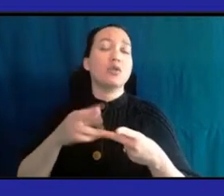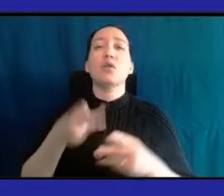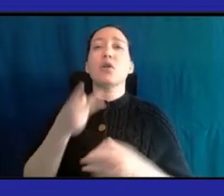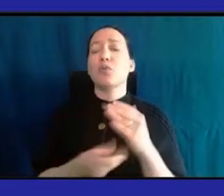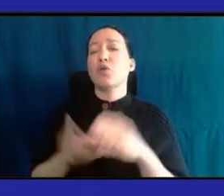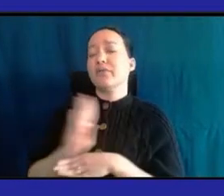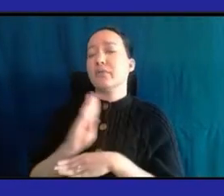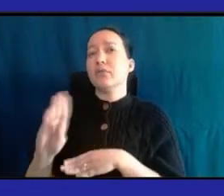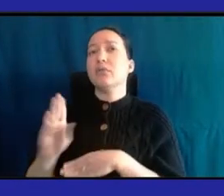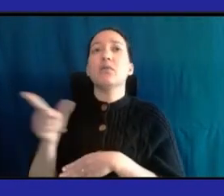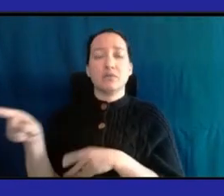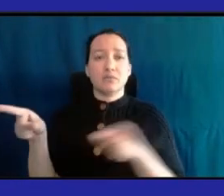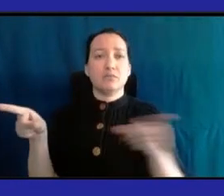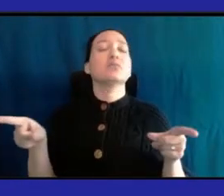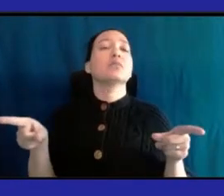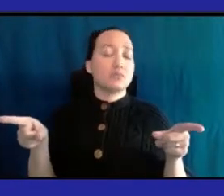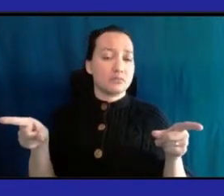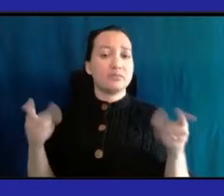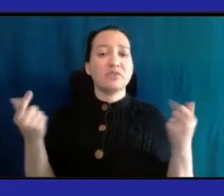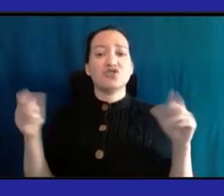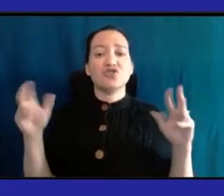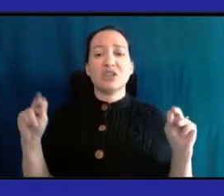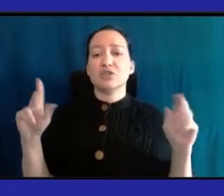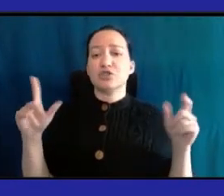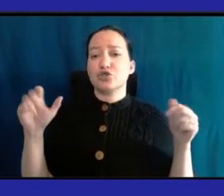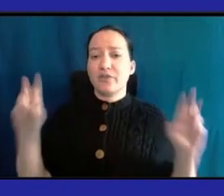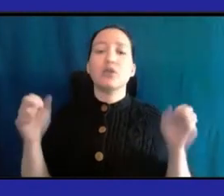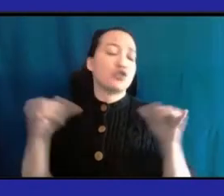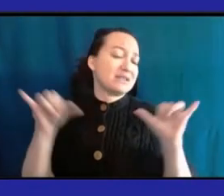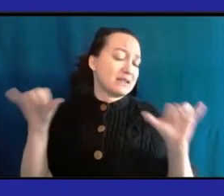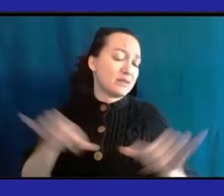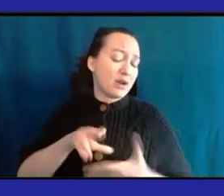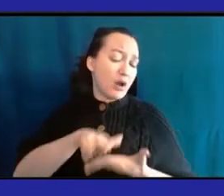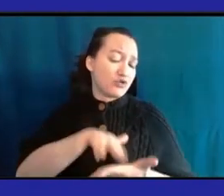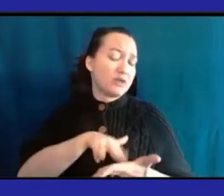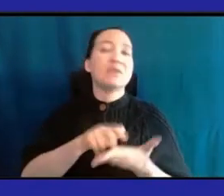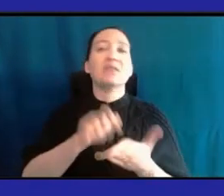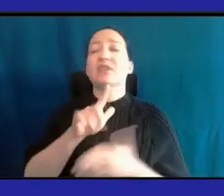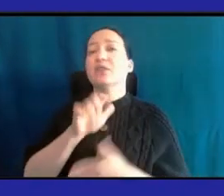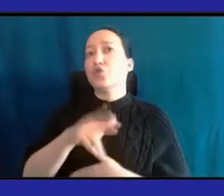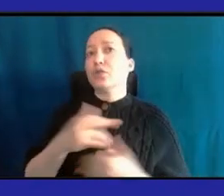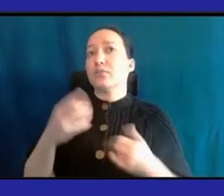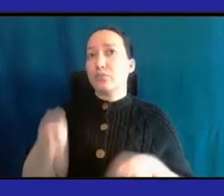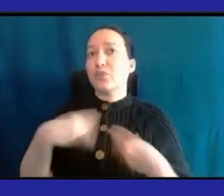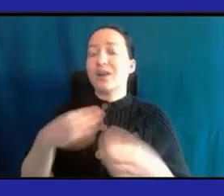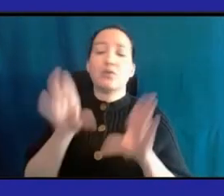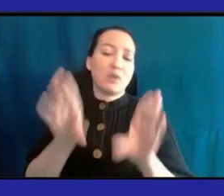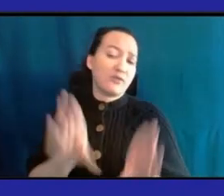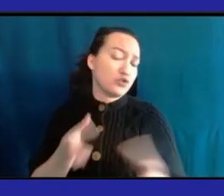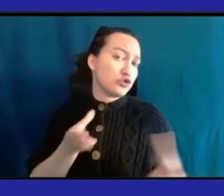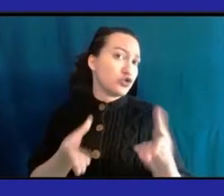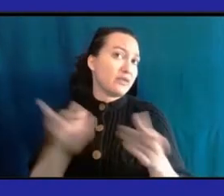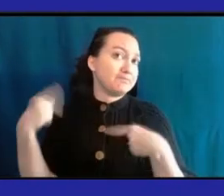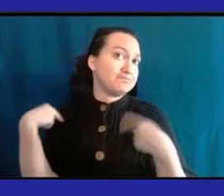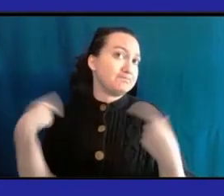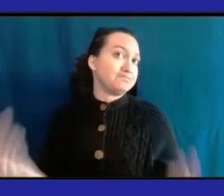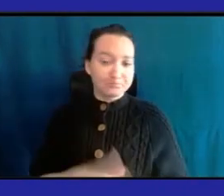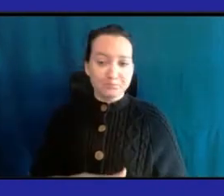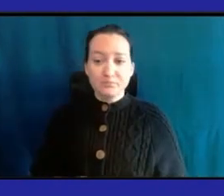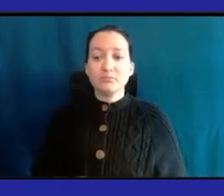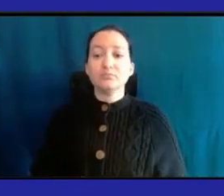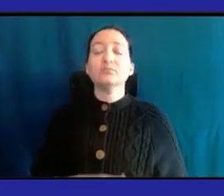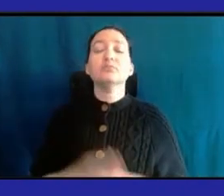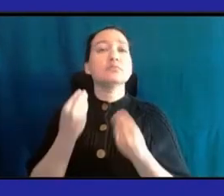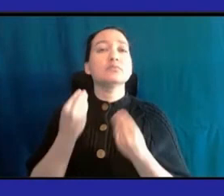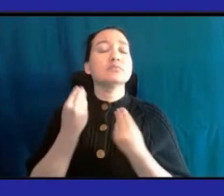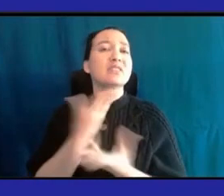boilers and GenServe for generators, are the current system-wide contracted vendors and have provided excellent service to date. We have issued several